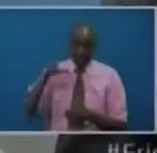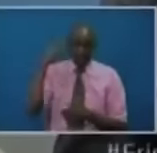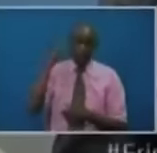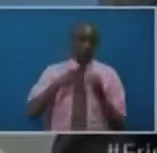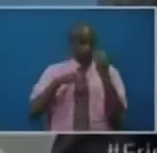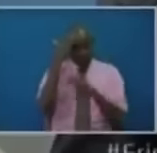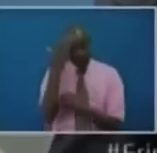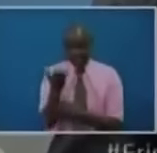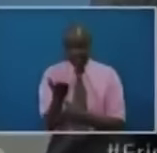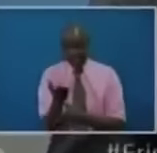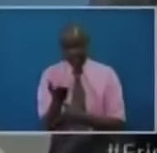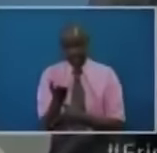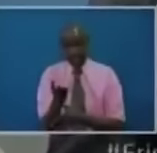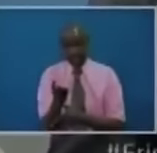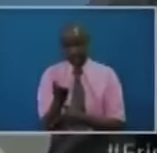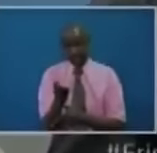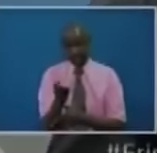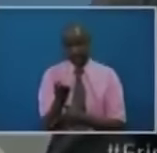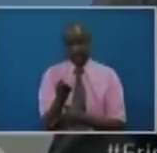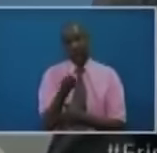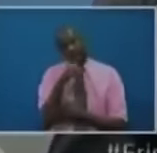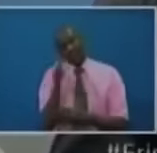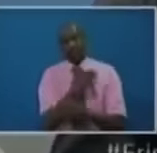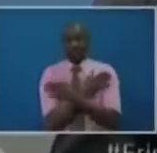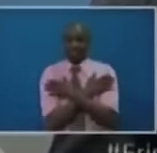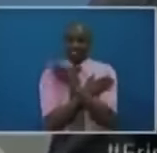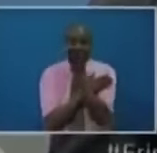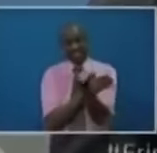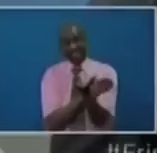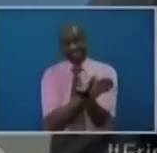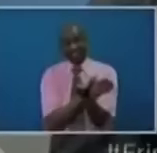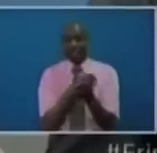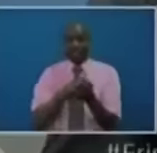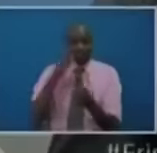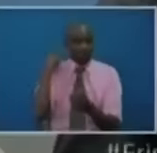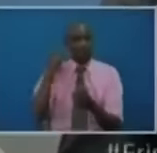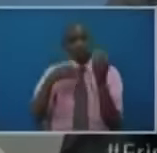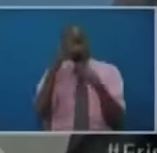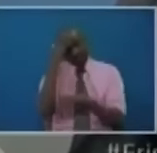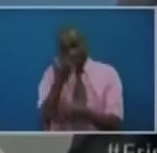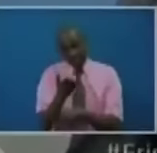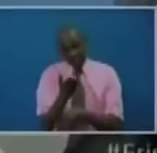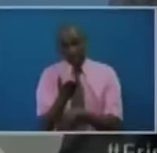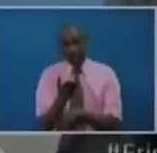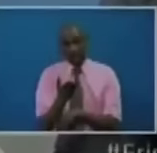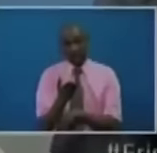Because they're lying. Yeah. Uh-huh. You know, sometimes friends are like that. So I was in uni. They had